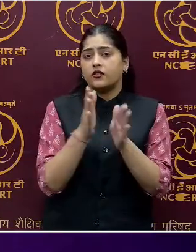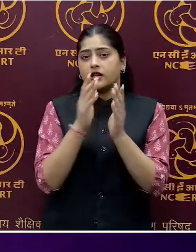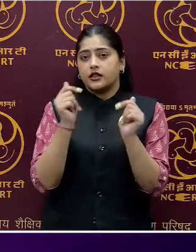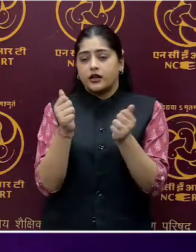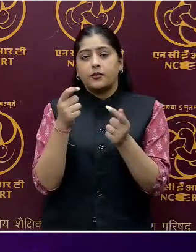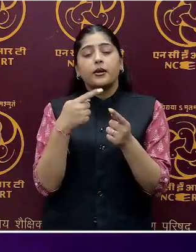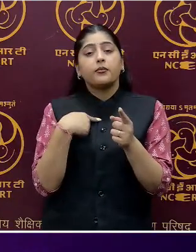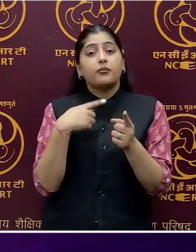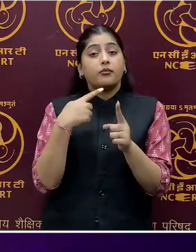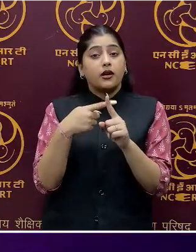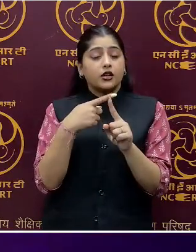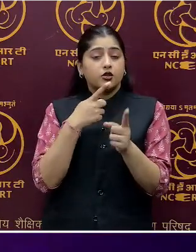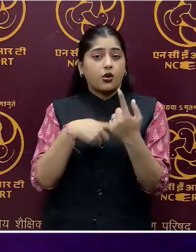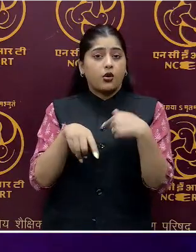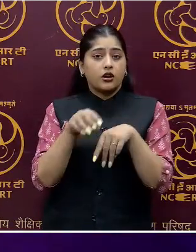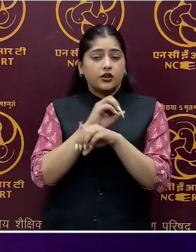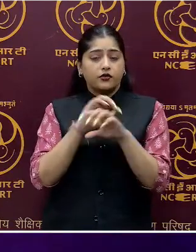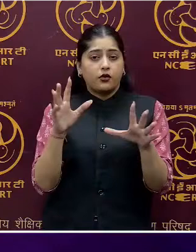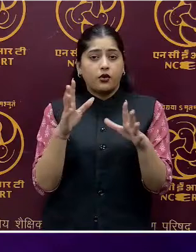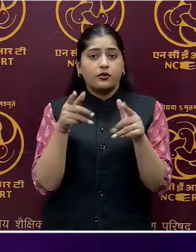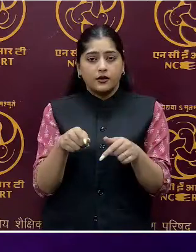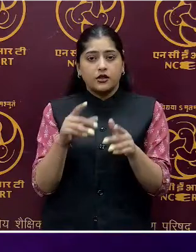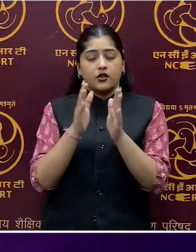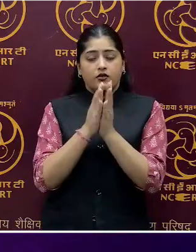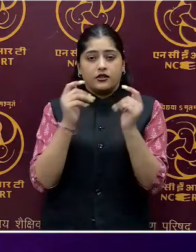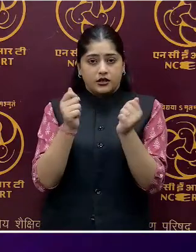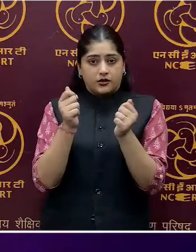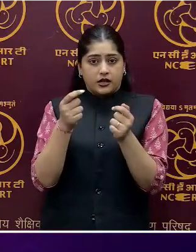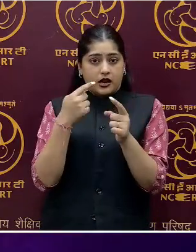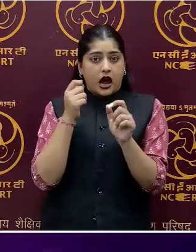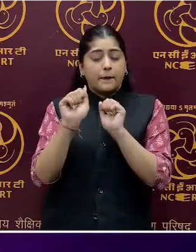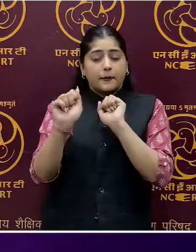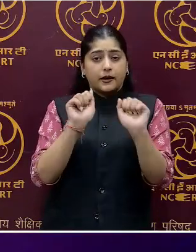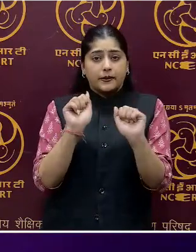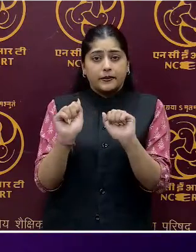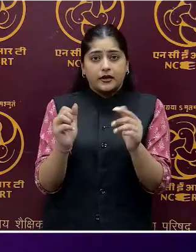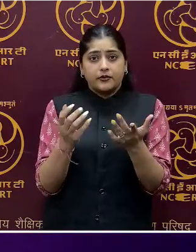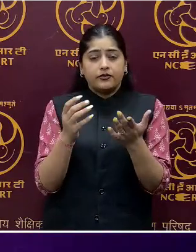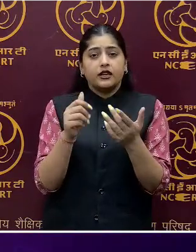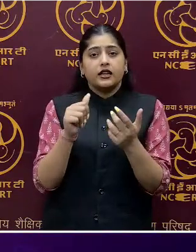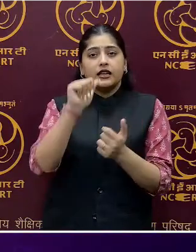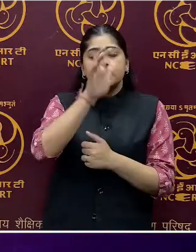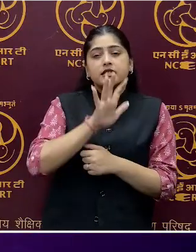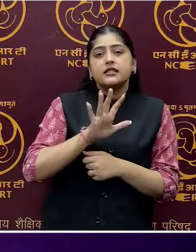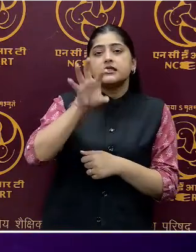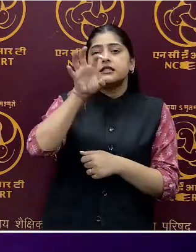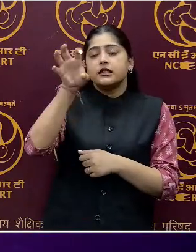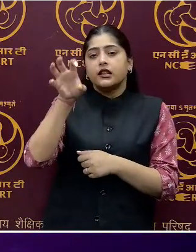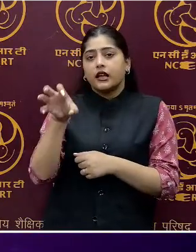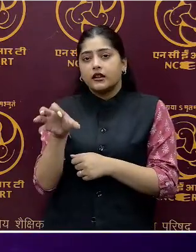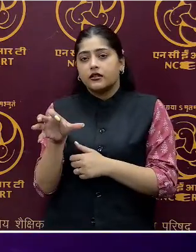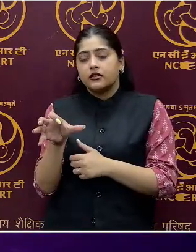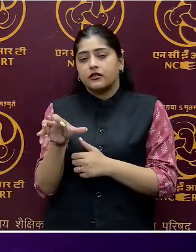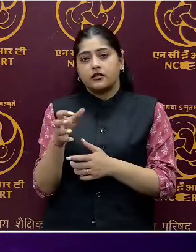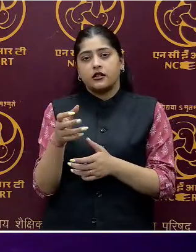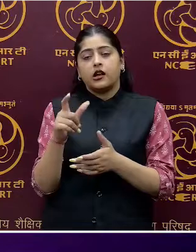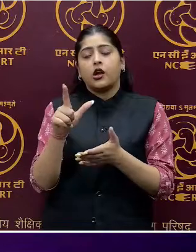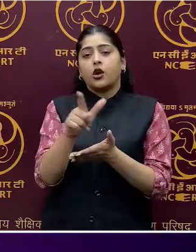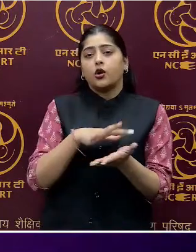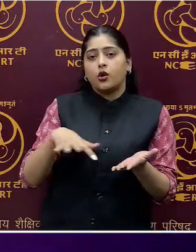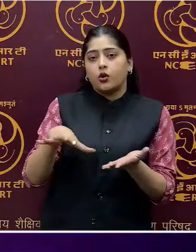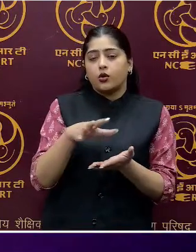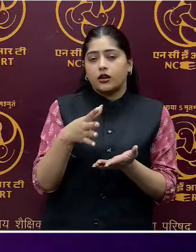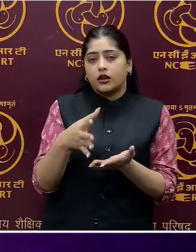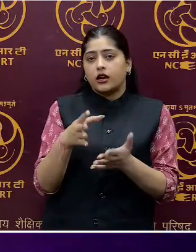I request you to kindly tell us about the festivals that you celebrate in your state, in your region, which are local, and how